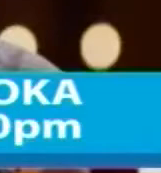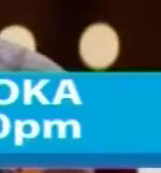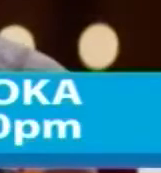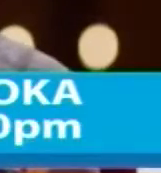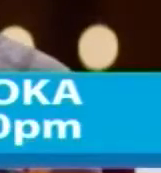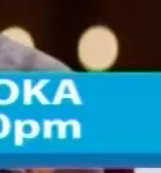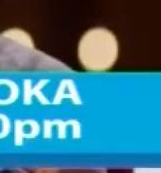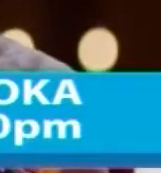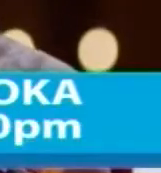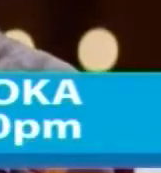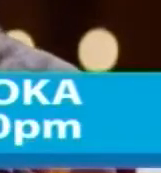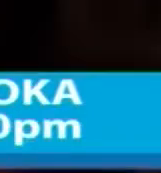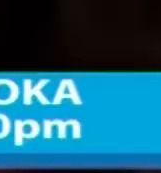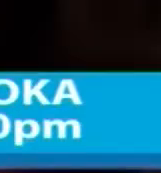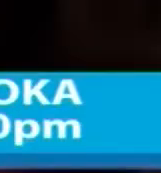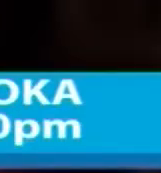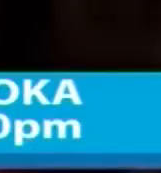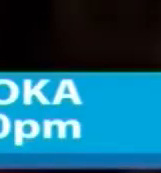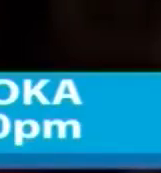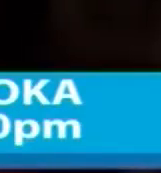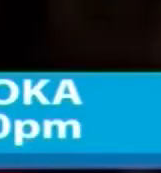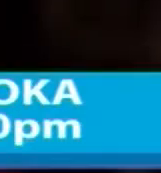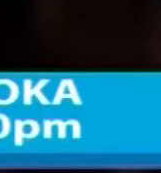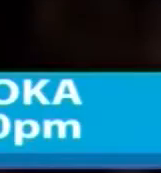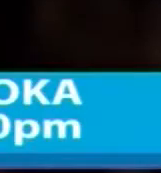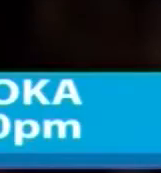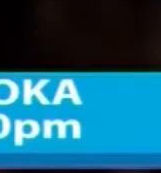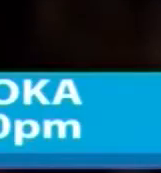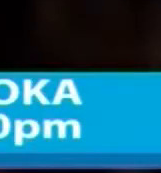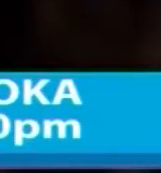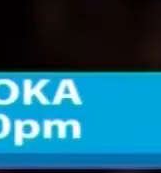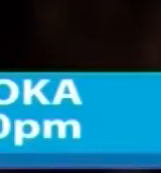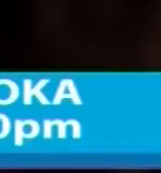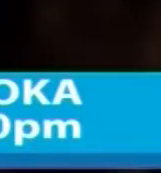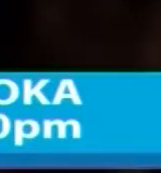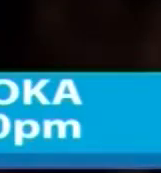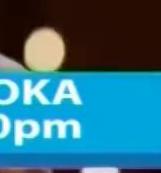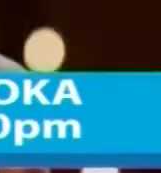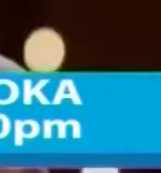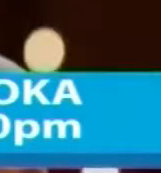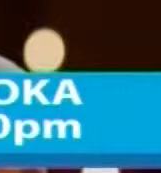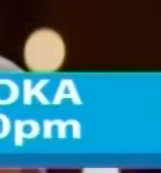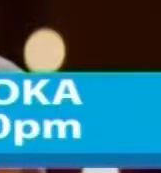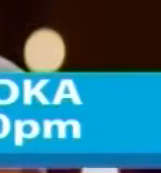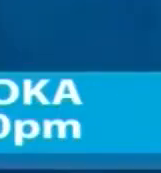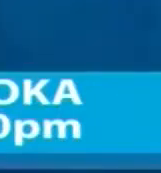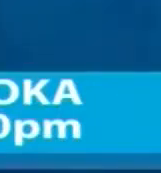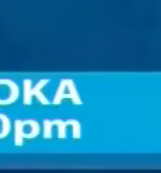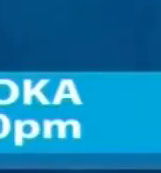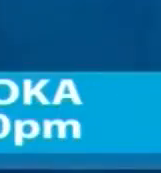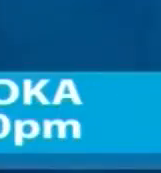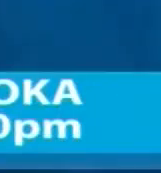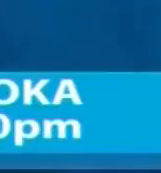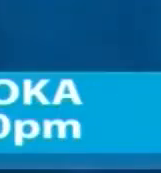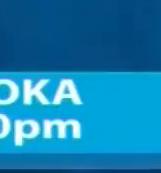Ashok. Nothing is impossible when you have the blessings of your parents.